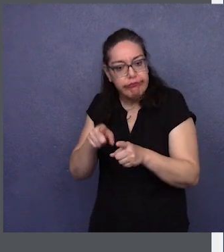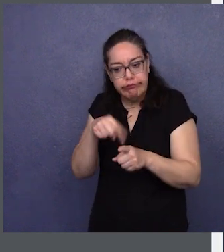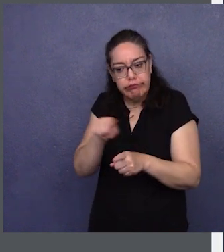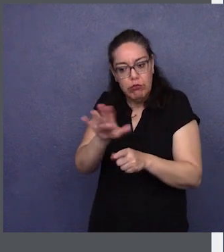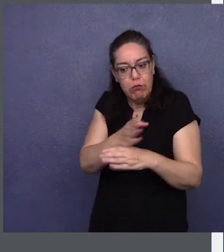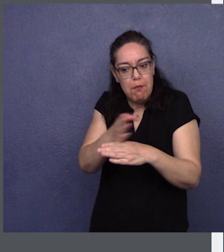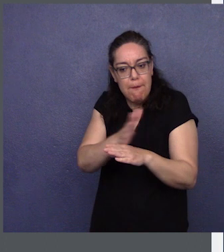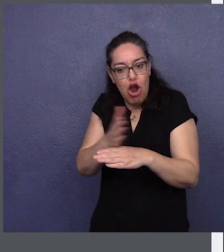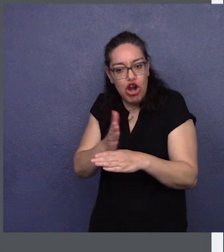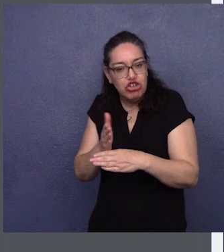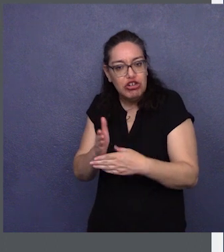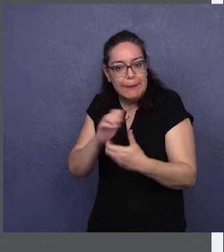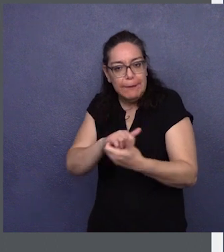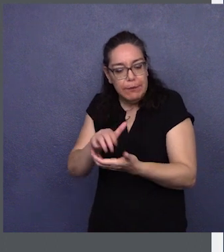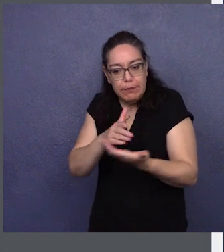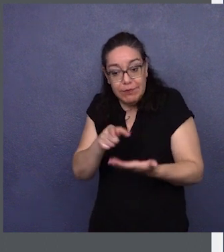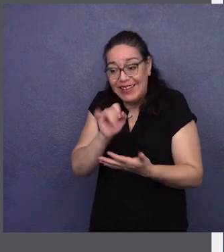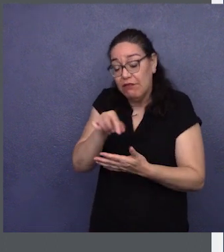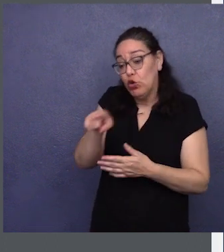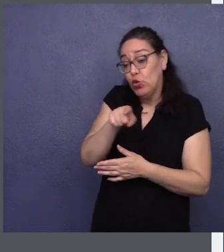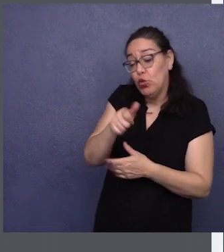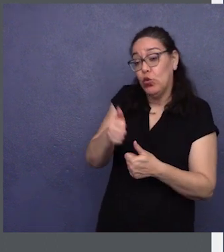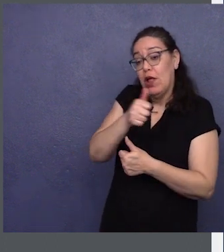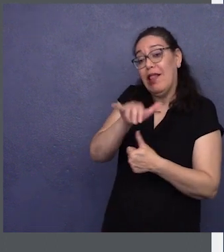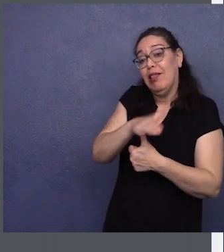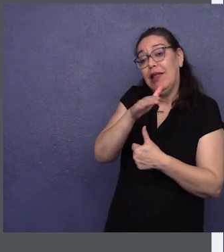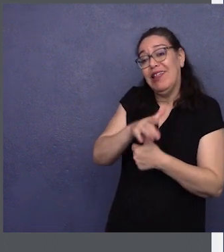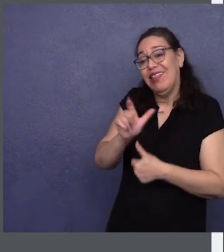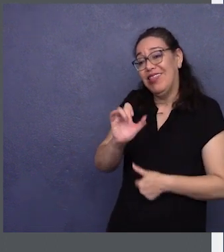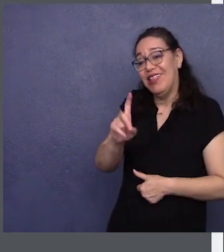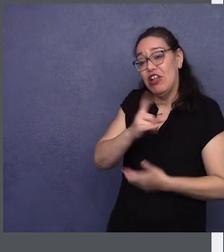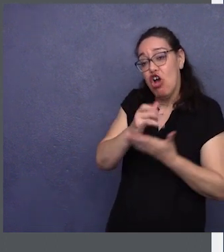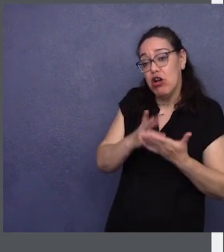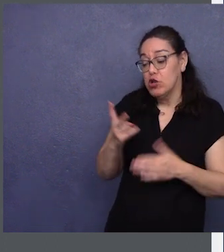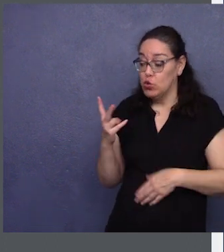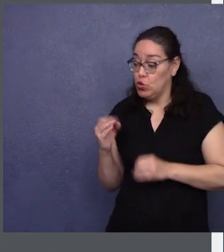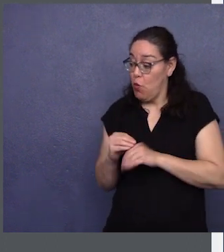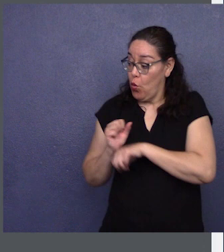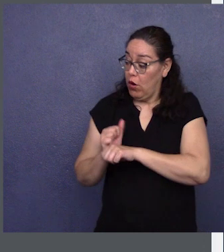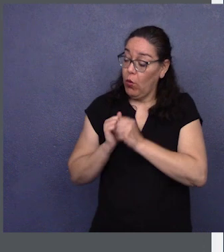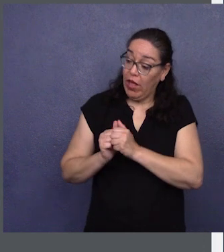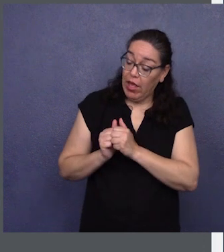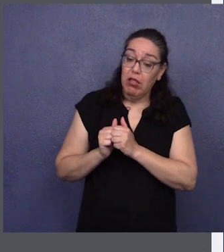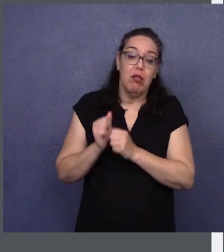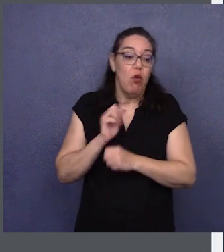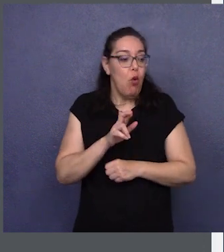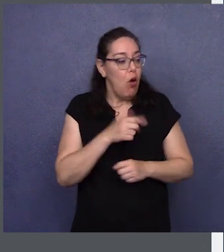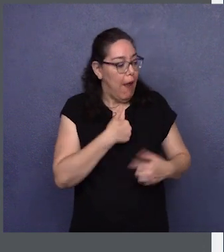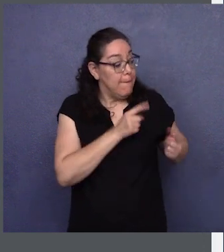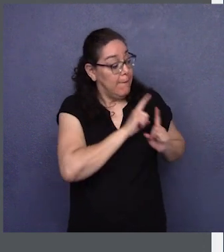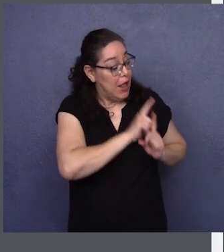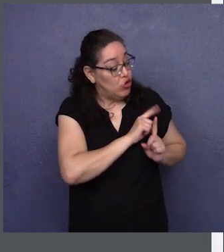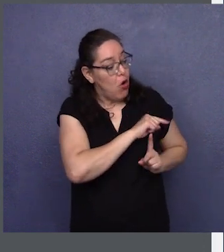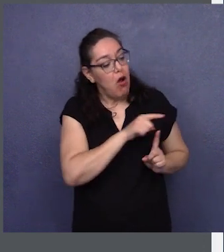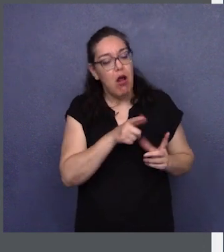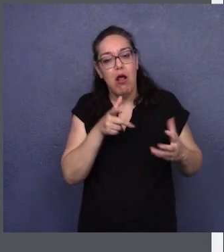your partnership. So if you're a lead artist and you've got 2 other artists working with you or that you are mentoring, just